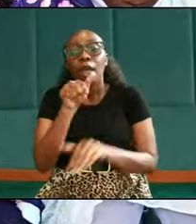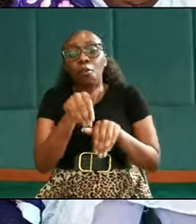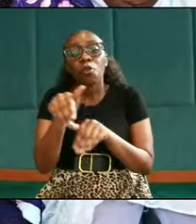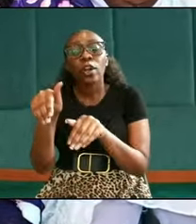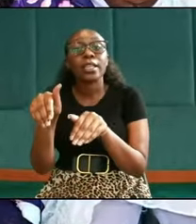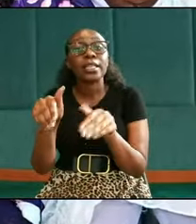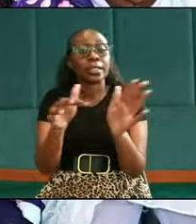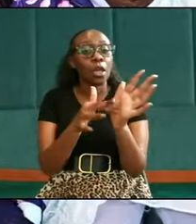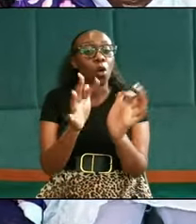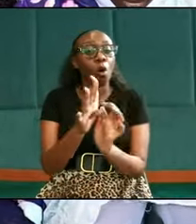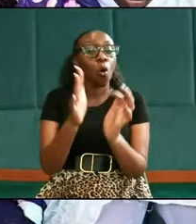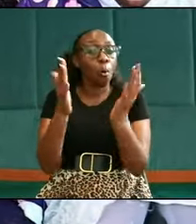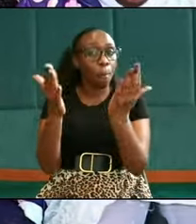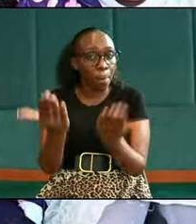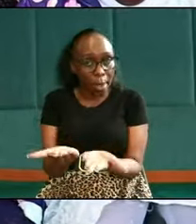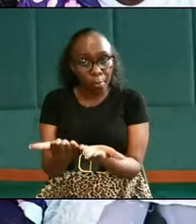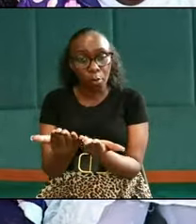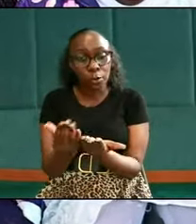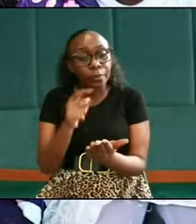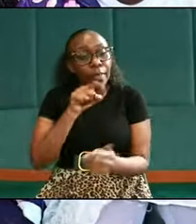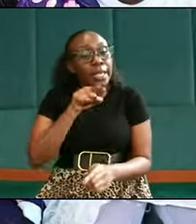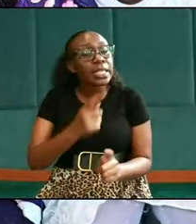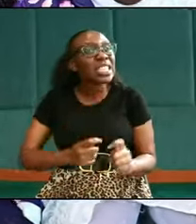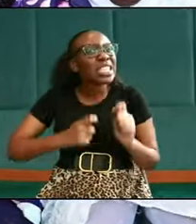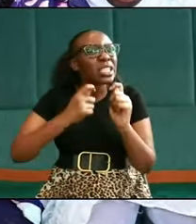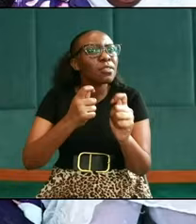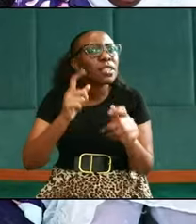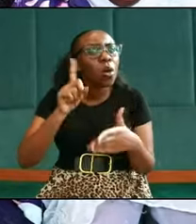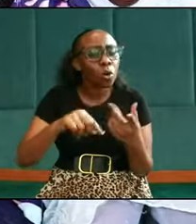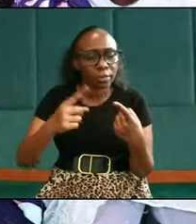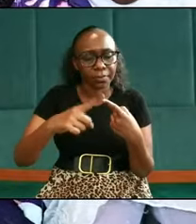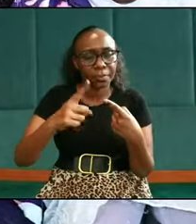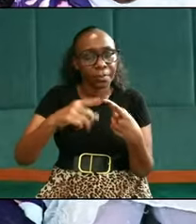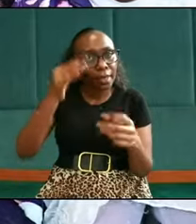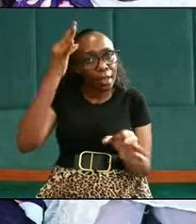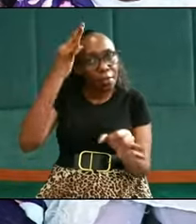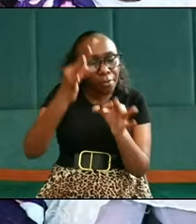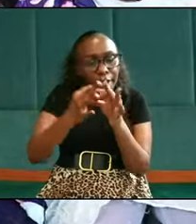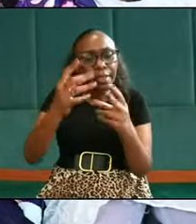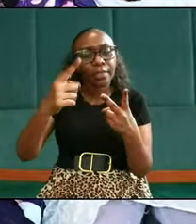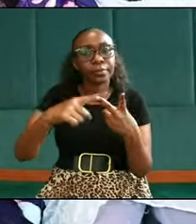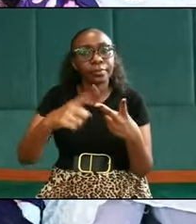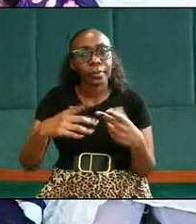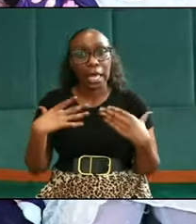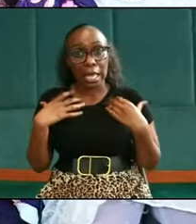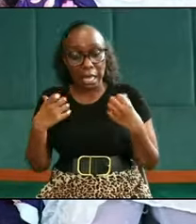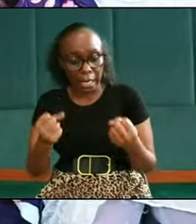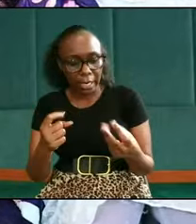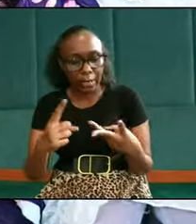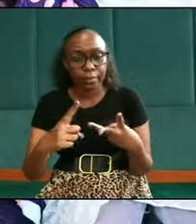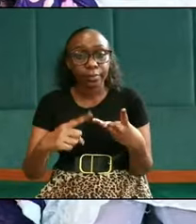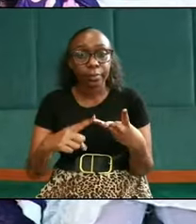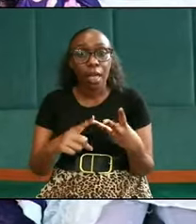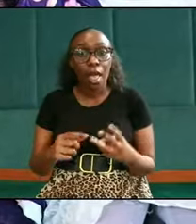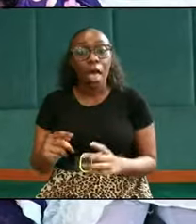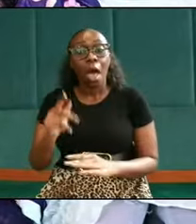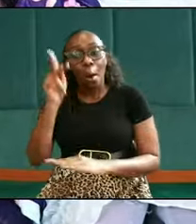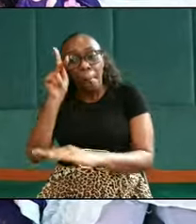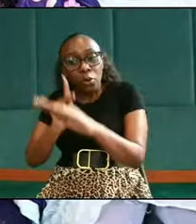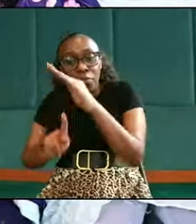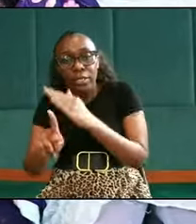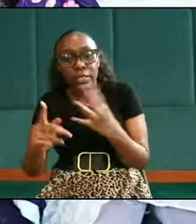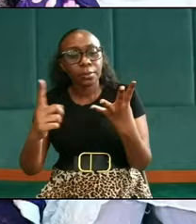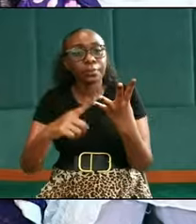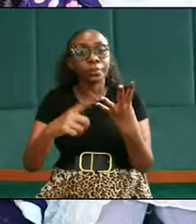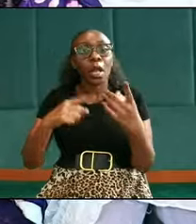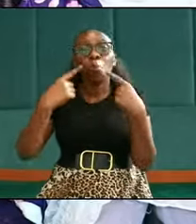right? These gifts include faith, healing, prophecies,